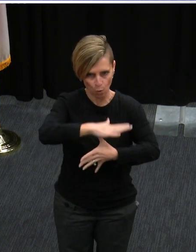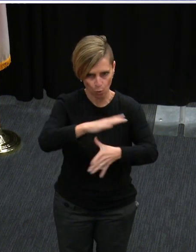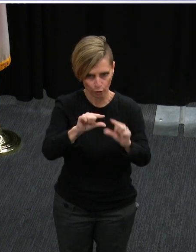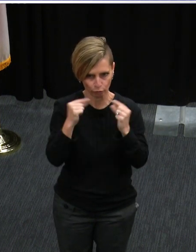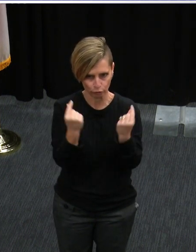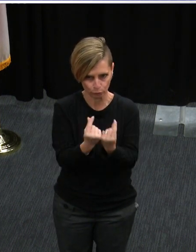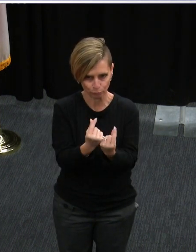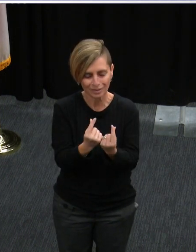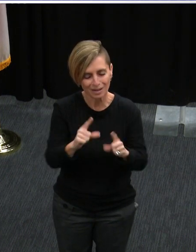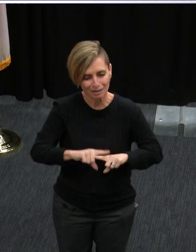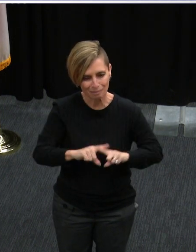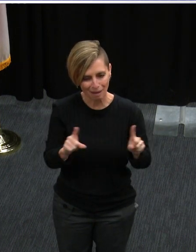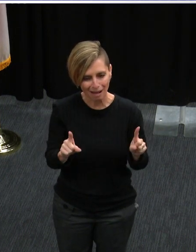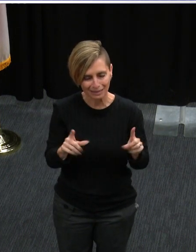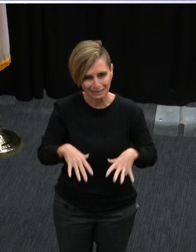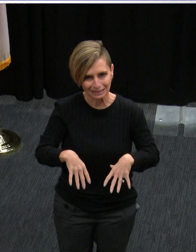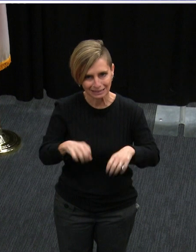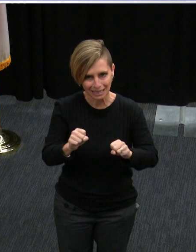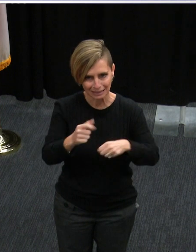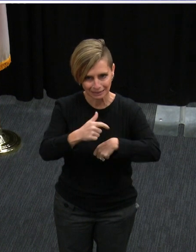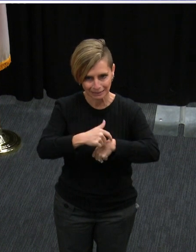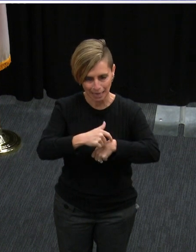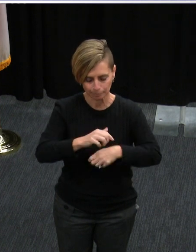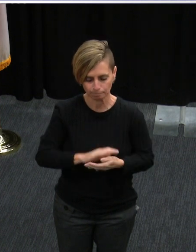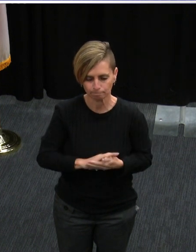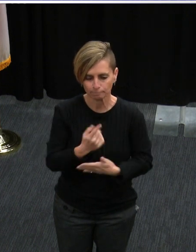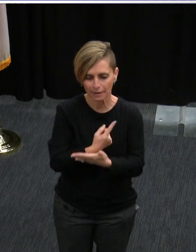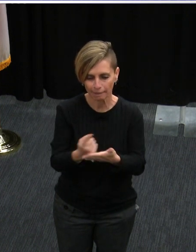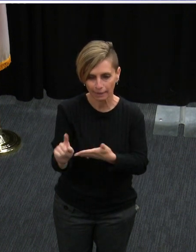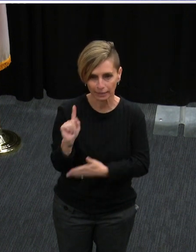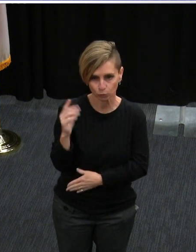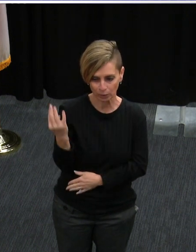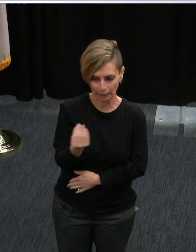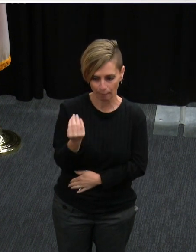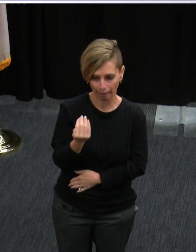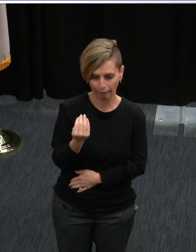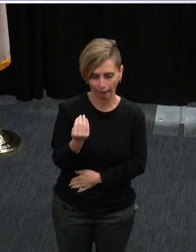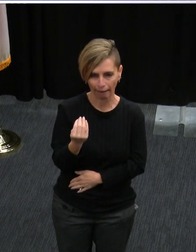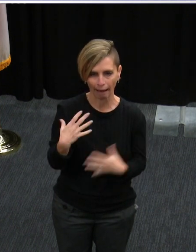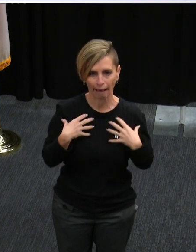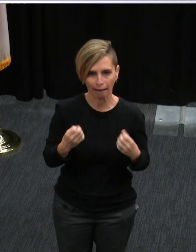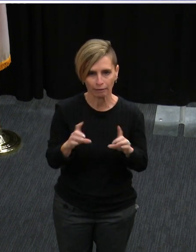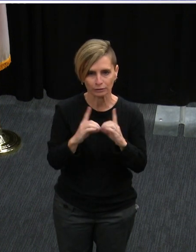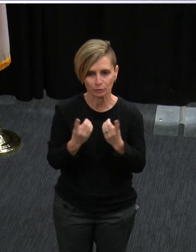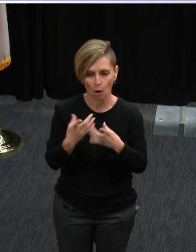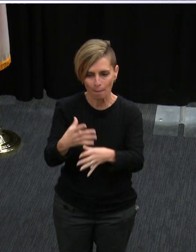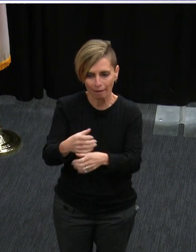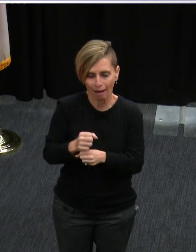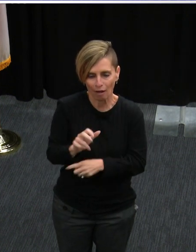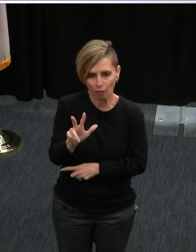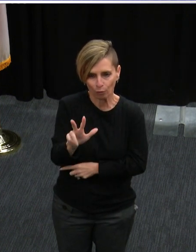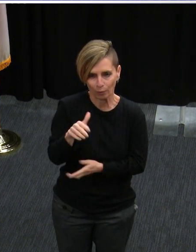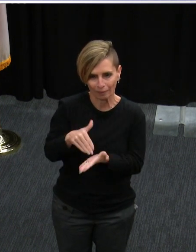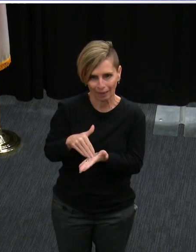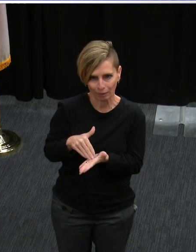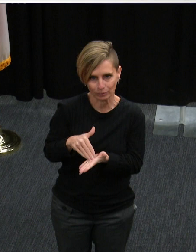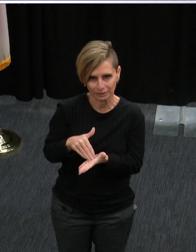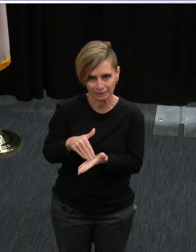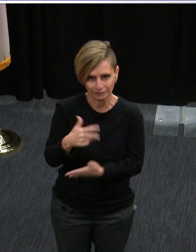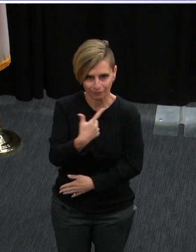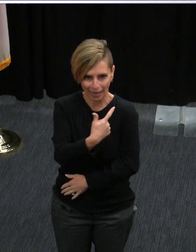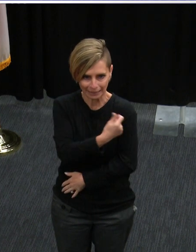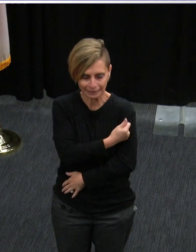take time. Last Monday, the health department received 3,000 doses of the Moderna vaccine